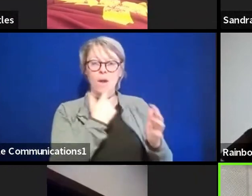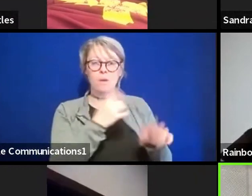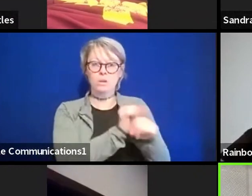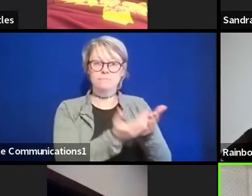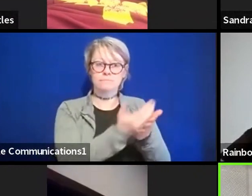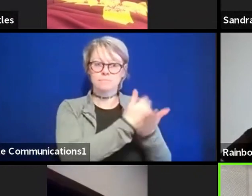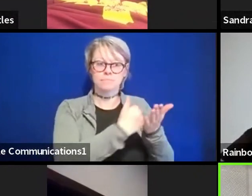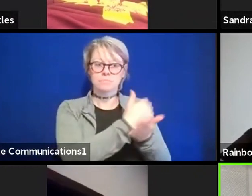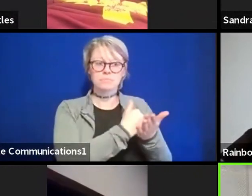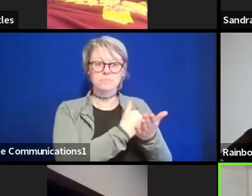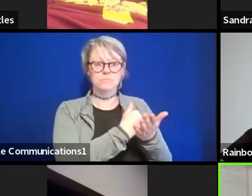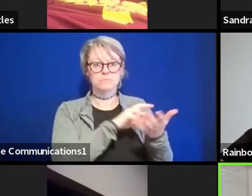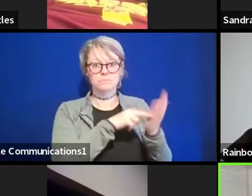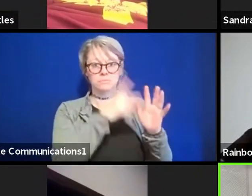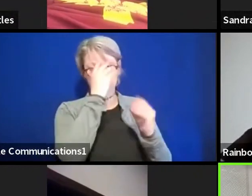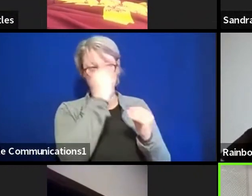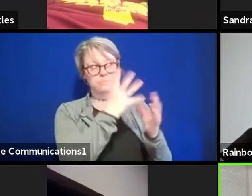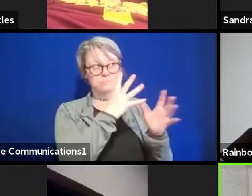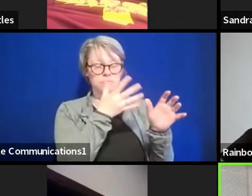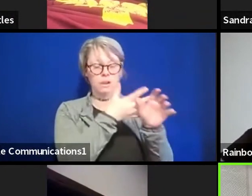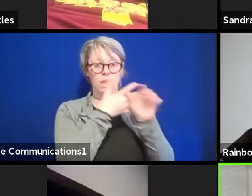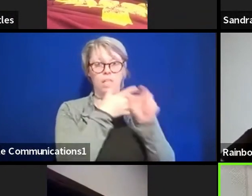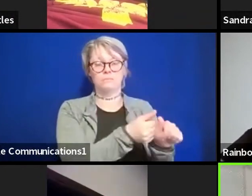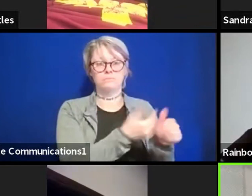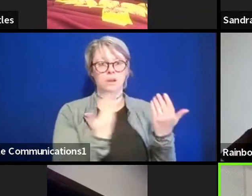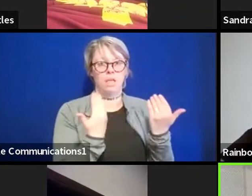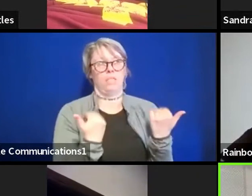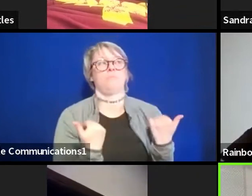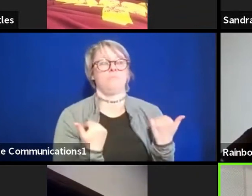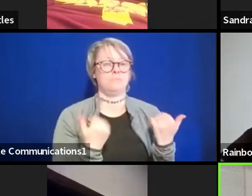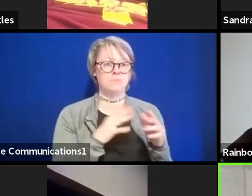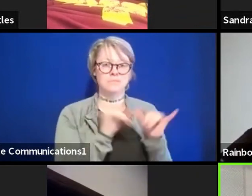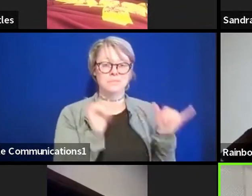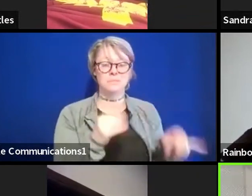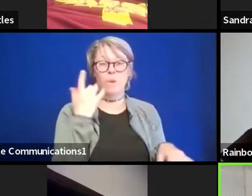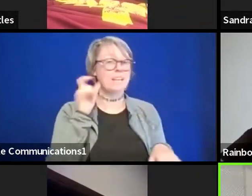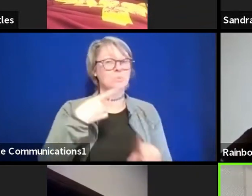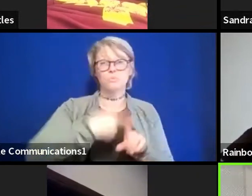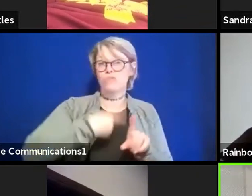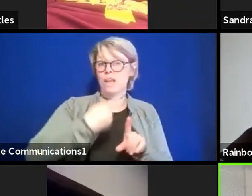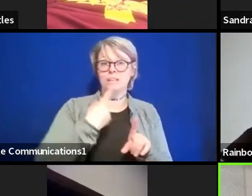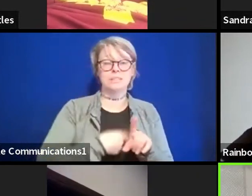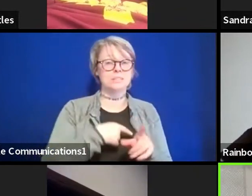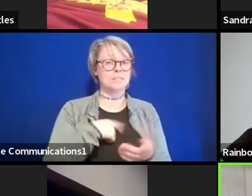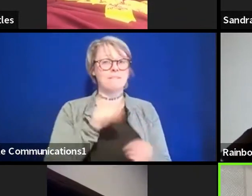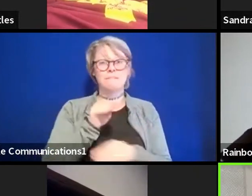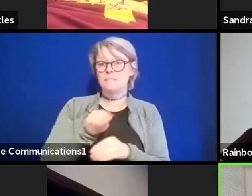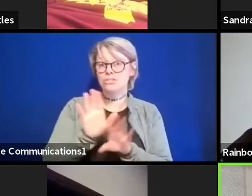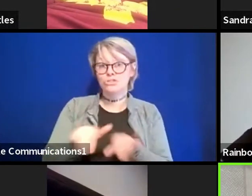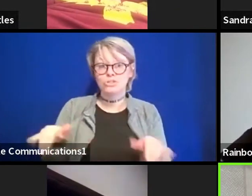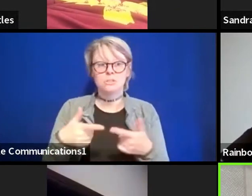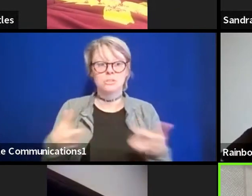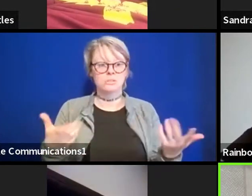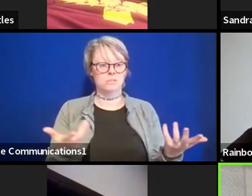choice but to give into the system because they need to pay rent, they need to feed their kids and so forth. So there's just seems to